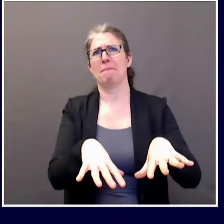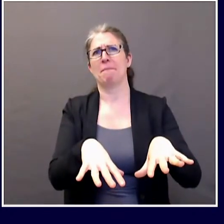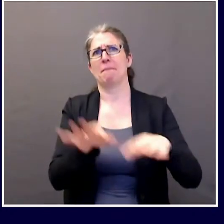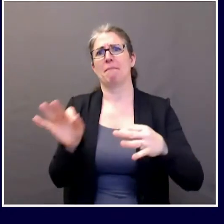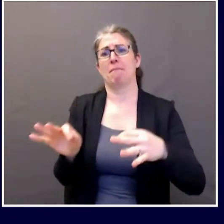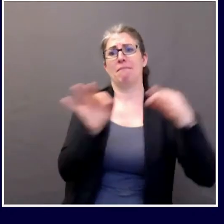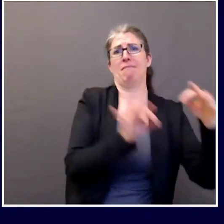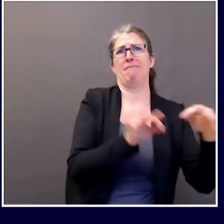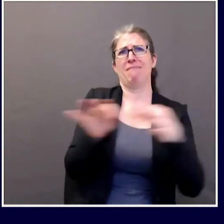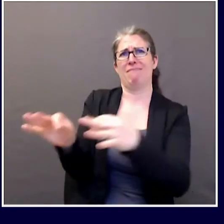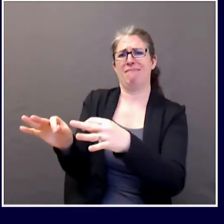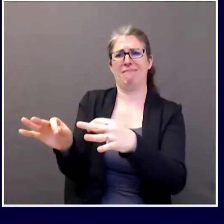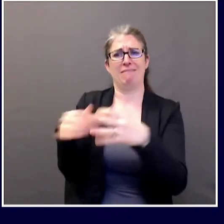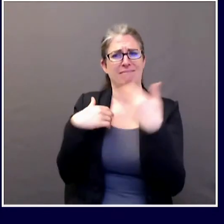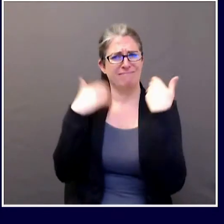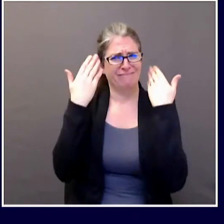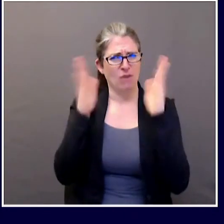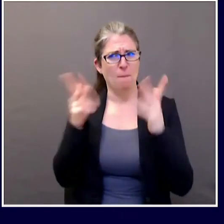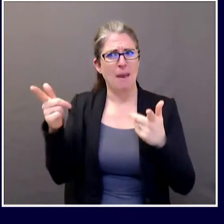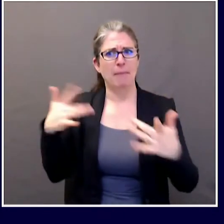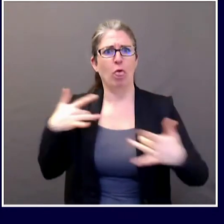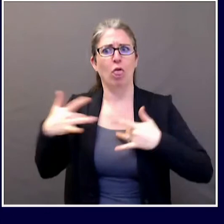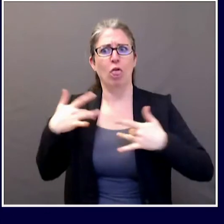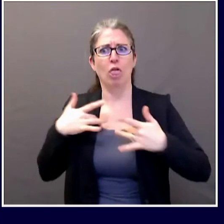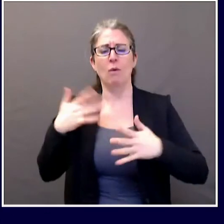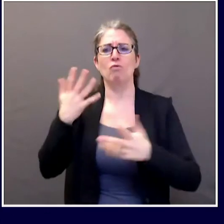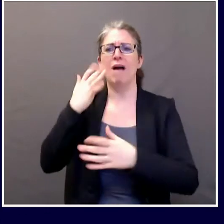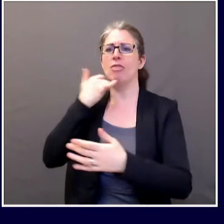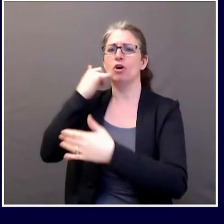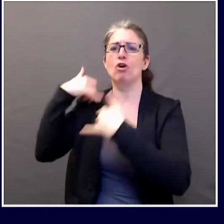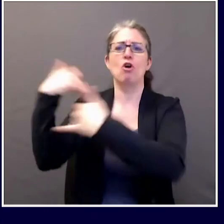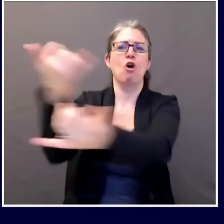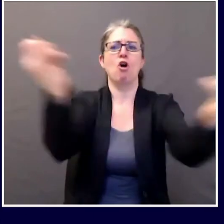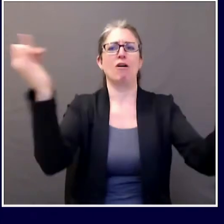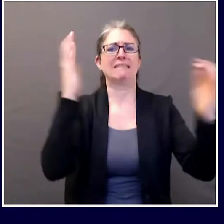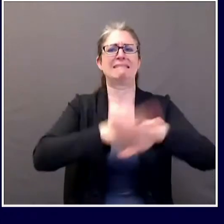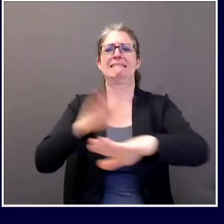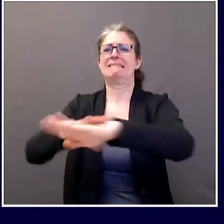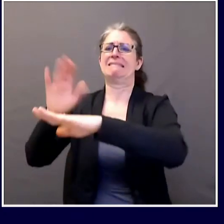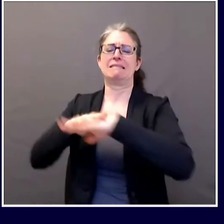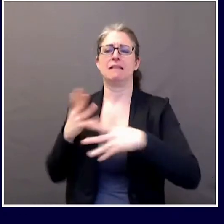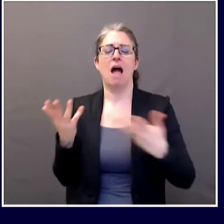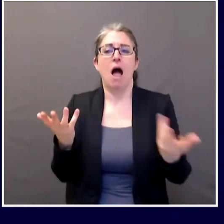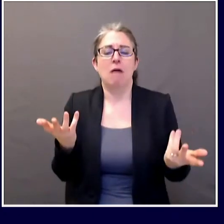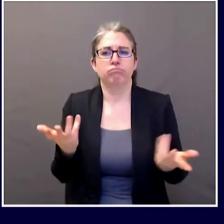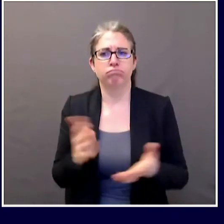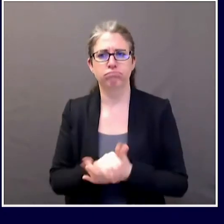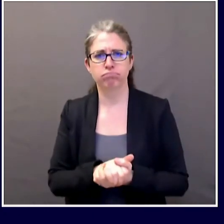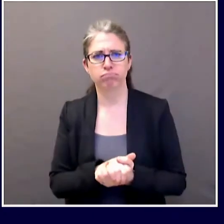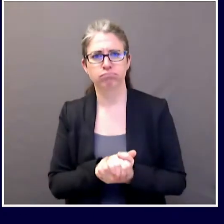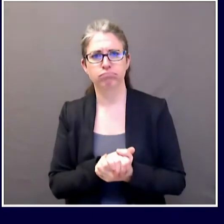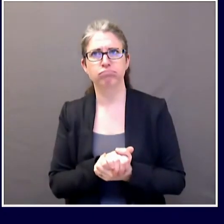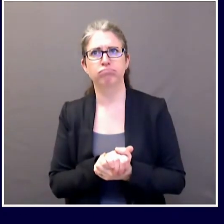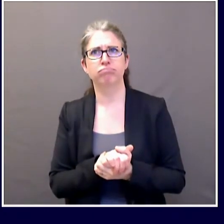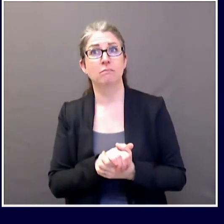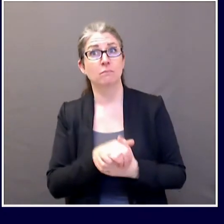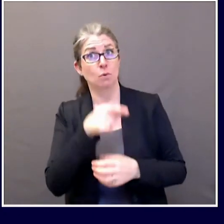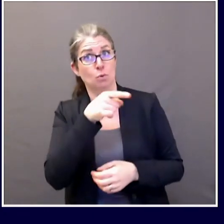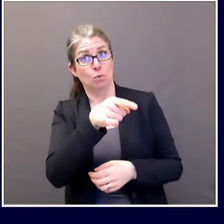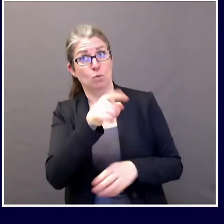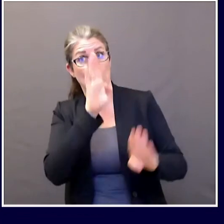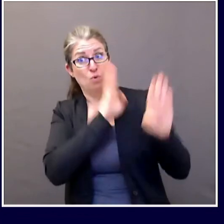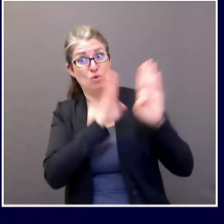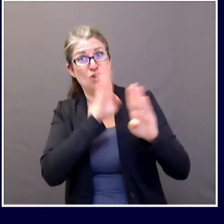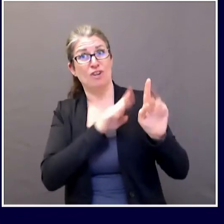any concerns about having enough second doses available? Generally speaking, that has not been a concern. Again, for most